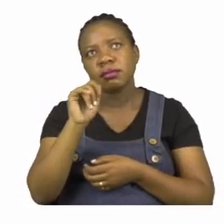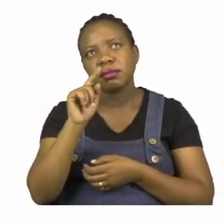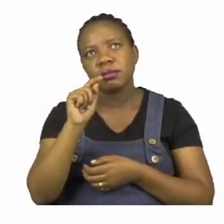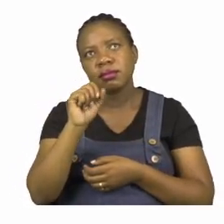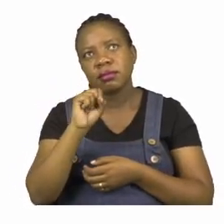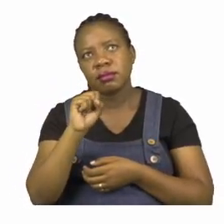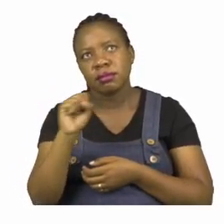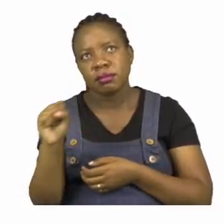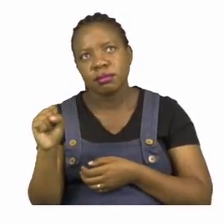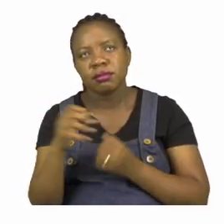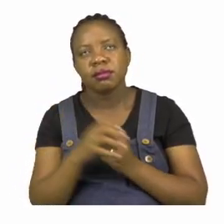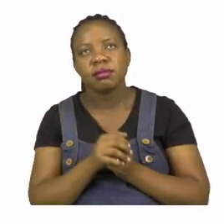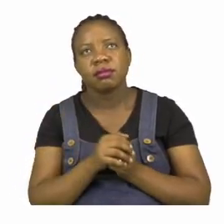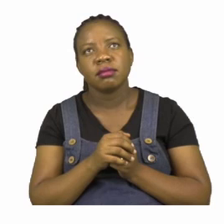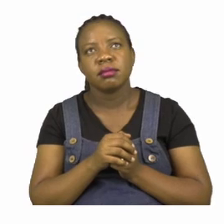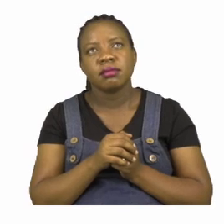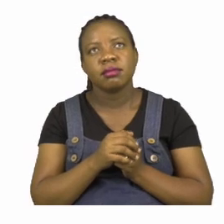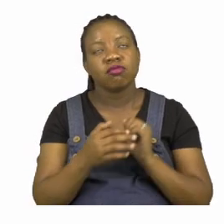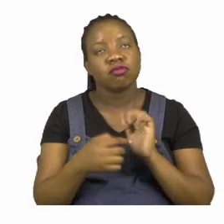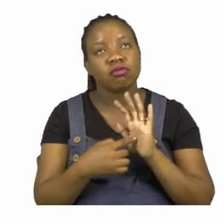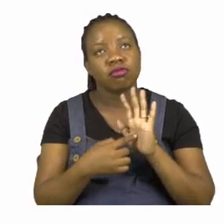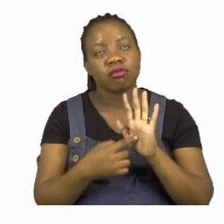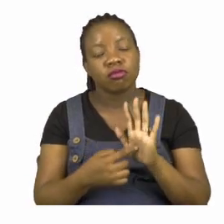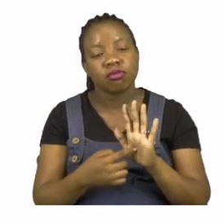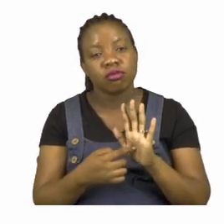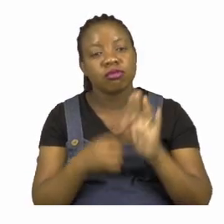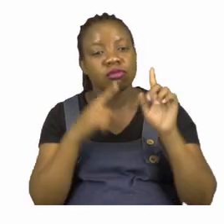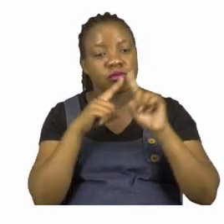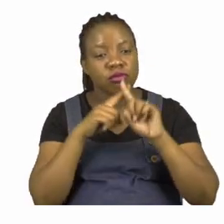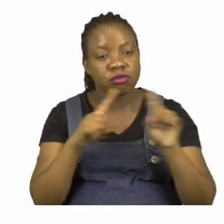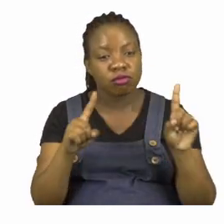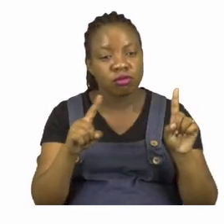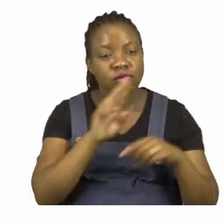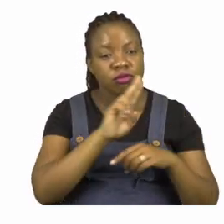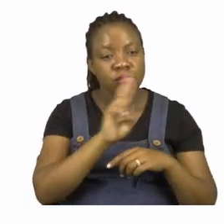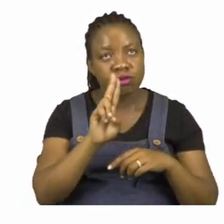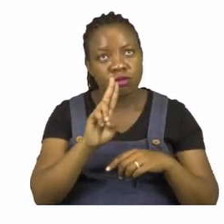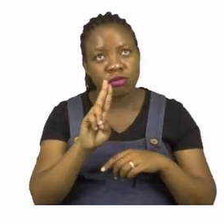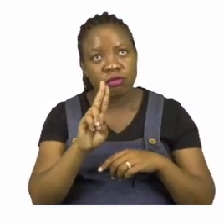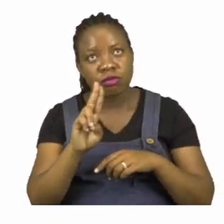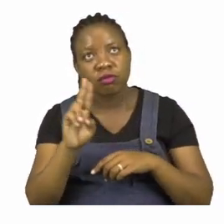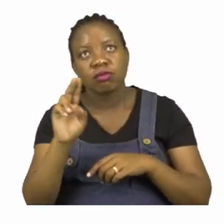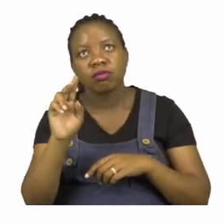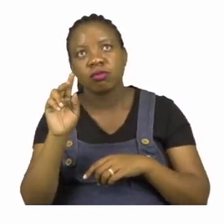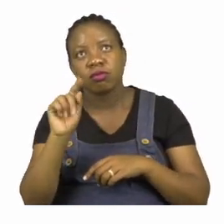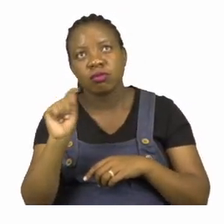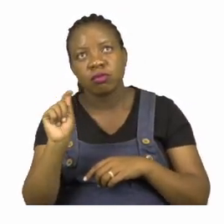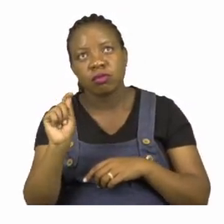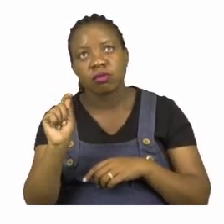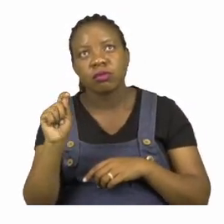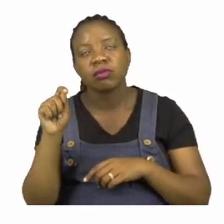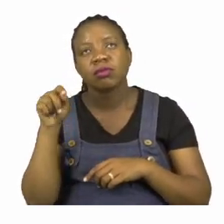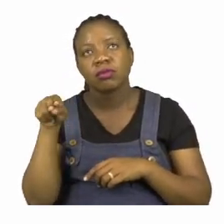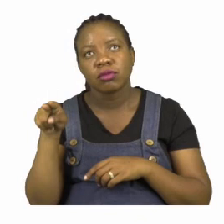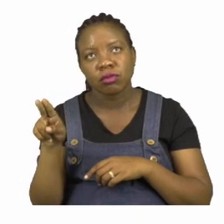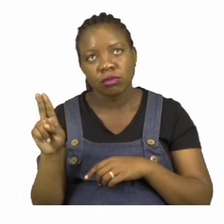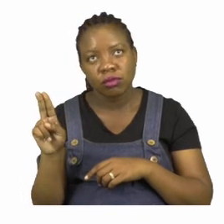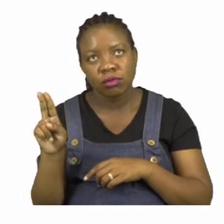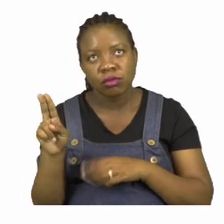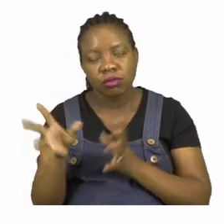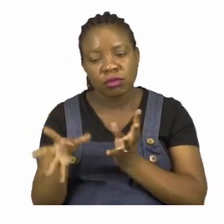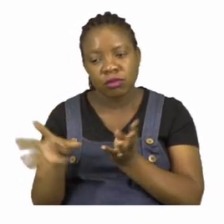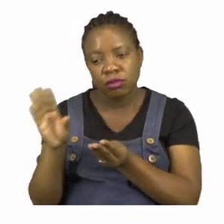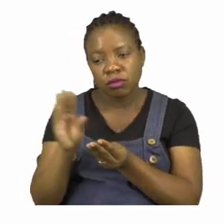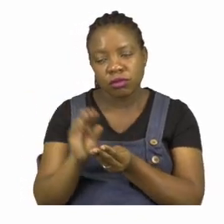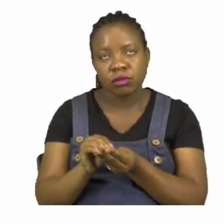and units. Then you need to add it up to make one whole number. So, we're going to